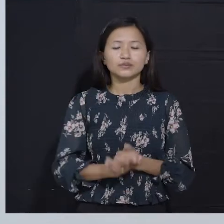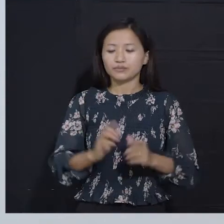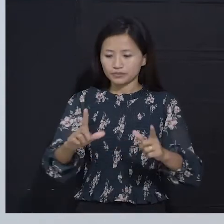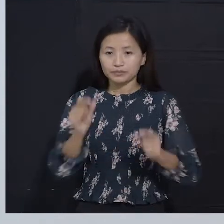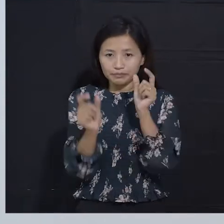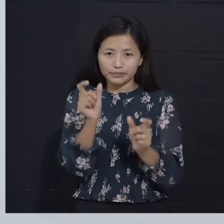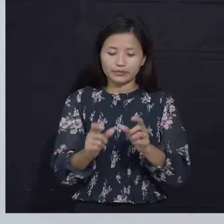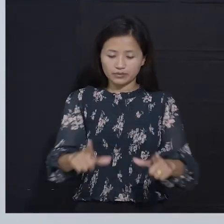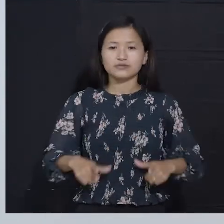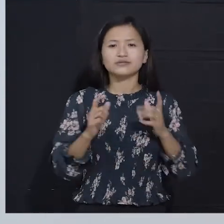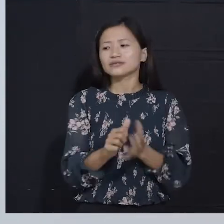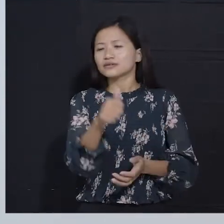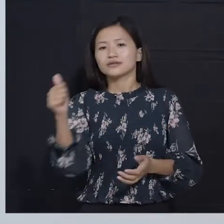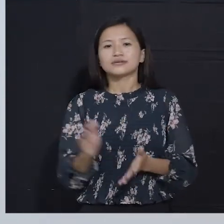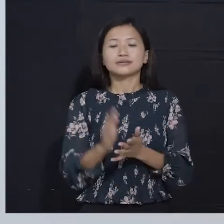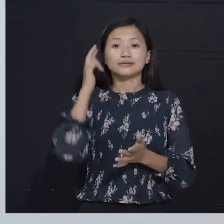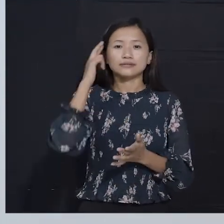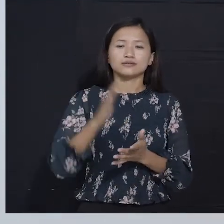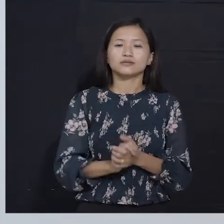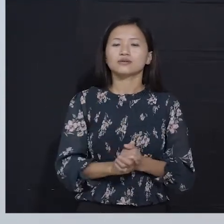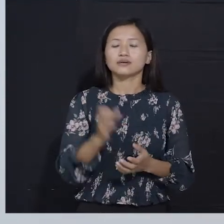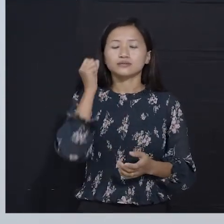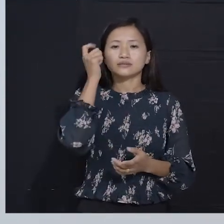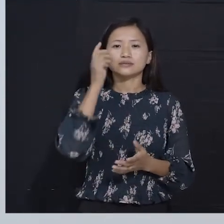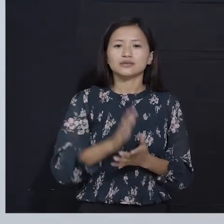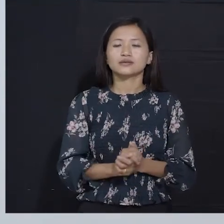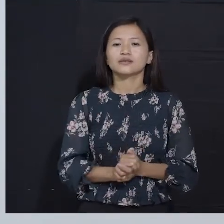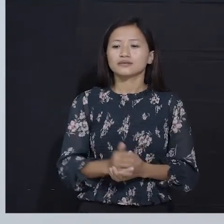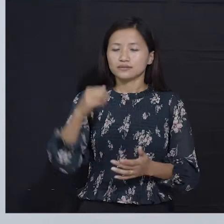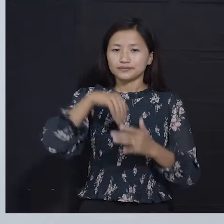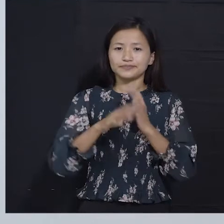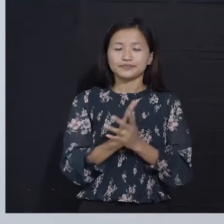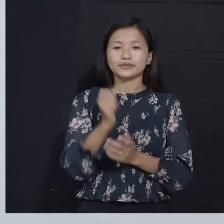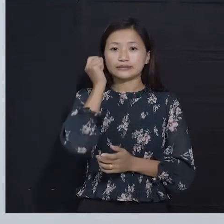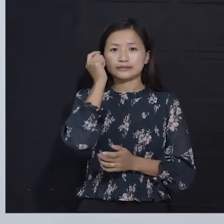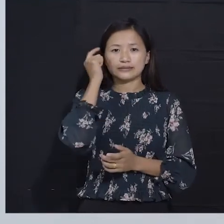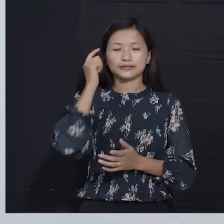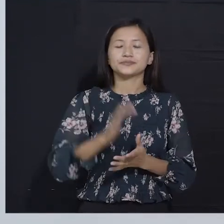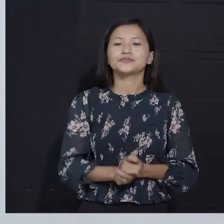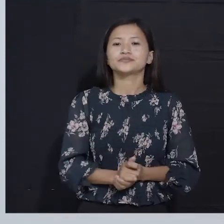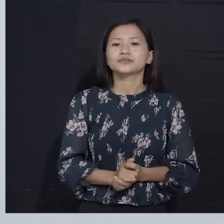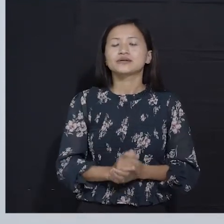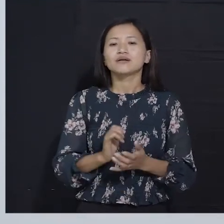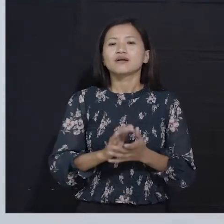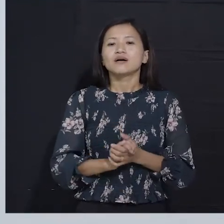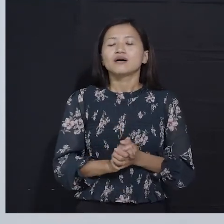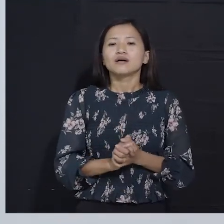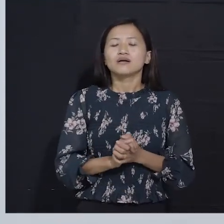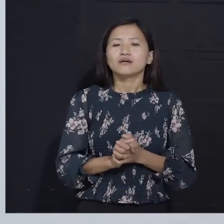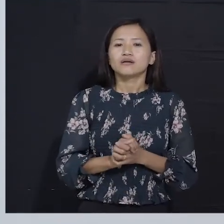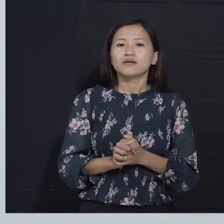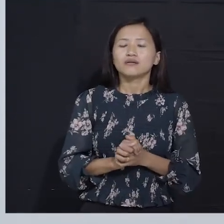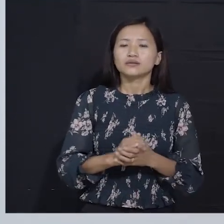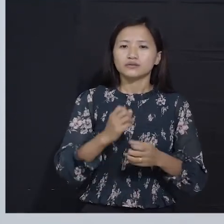using the word in another sense, but I want you to understand it in that sense, okay? And the next one will be snarl, making